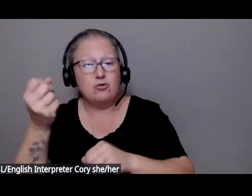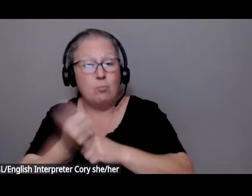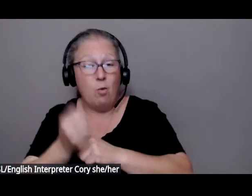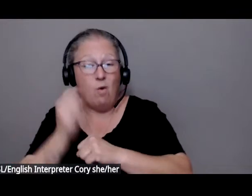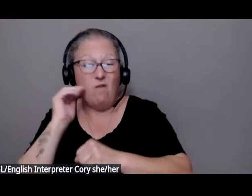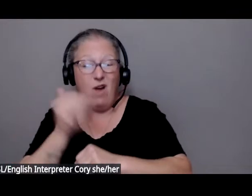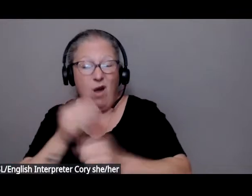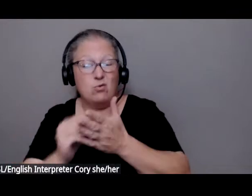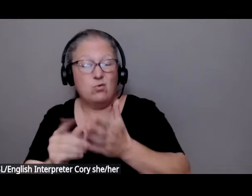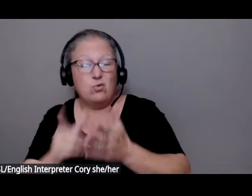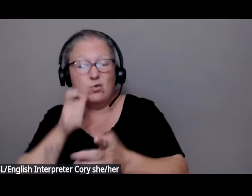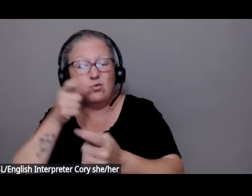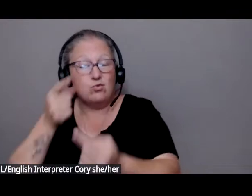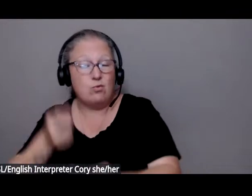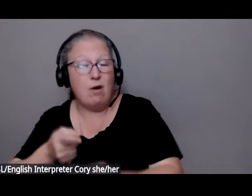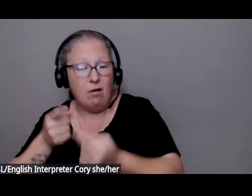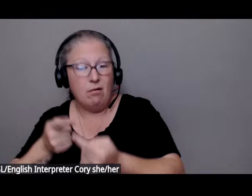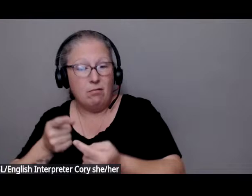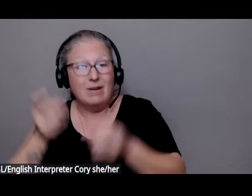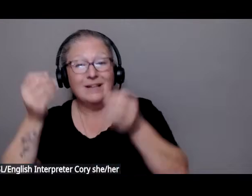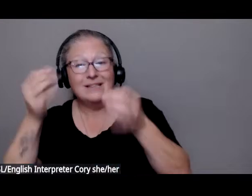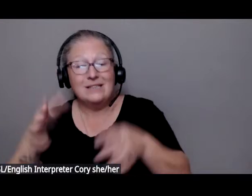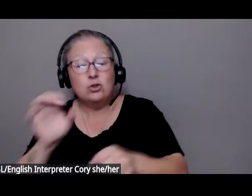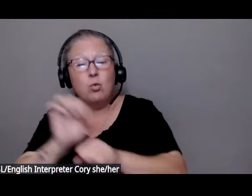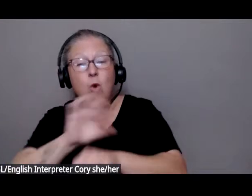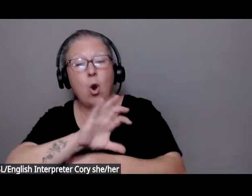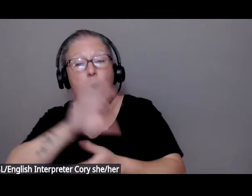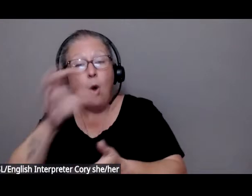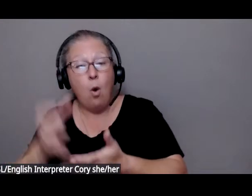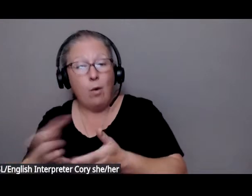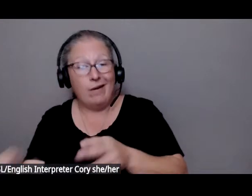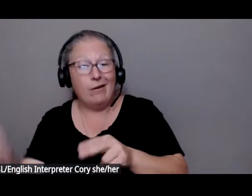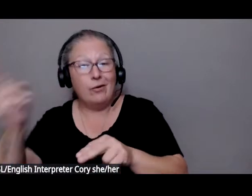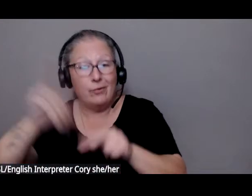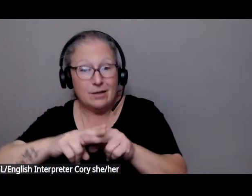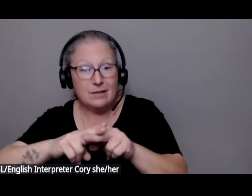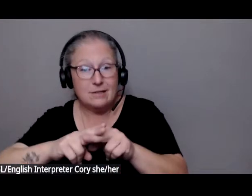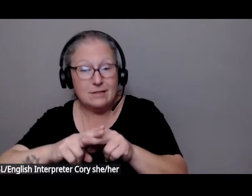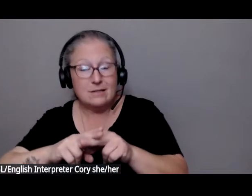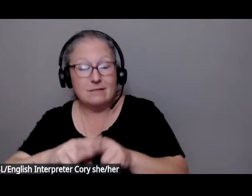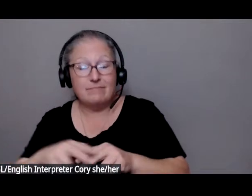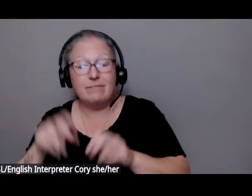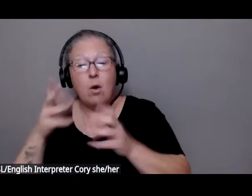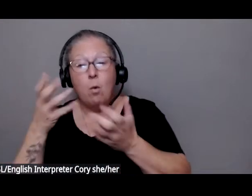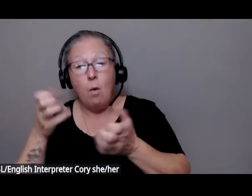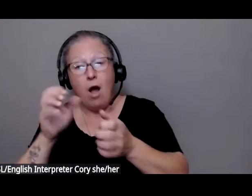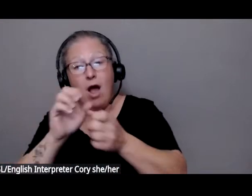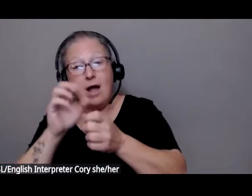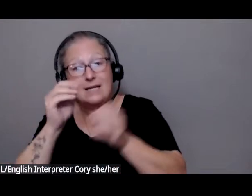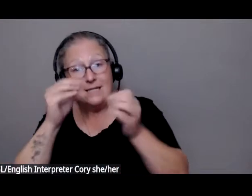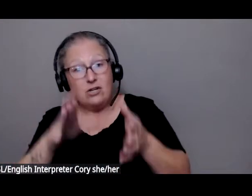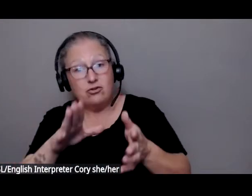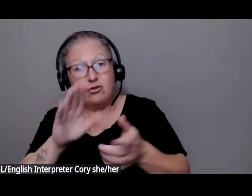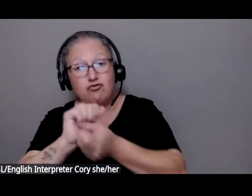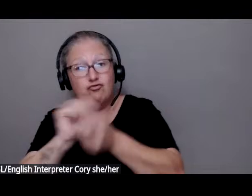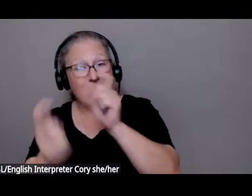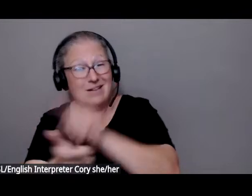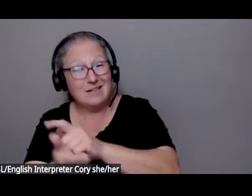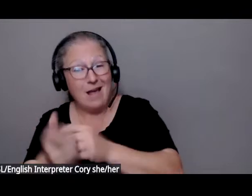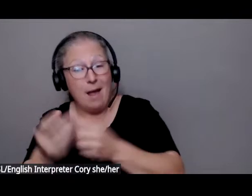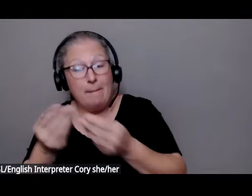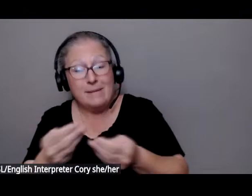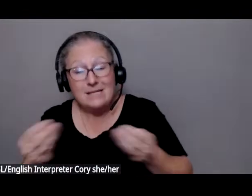students. Teachers' workloads have increased. Teachers have been asked to create translated materials and novels, create